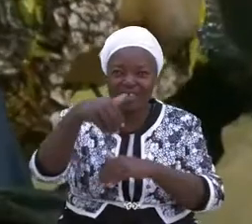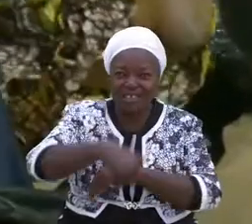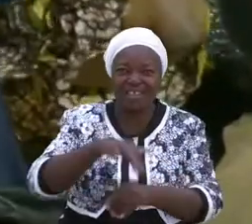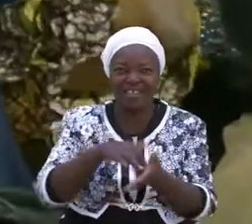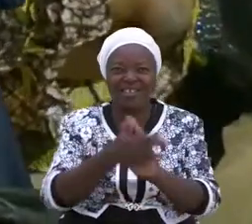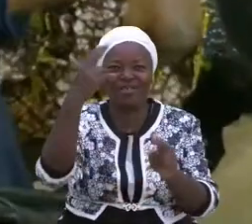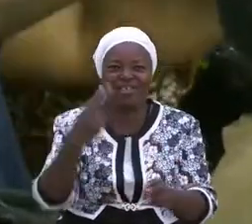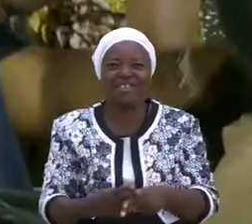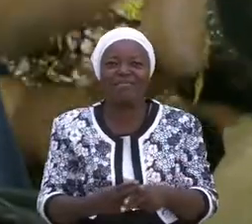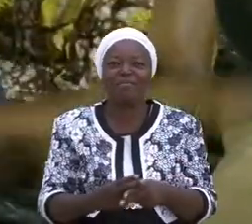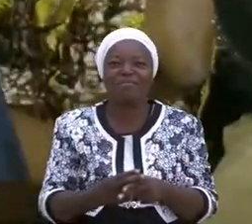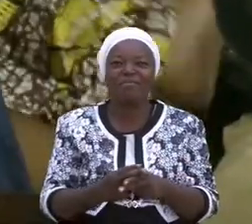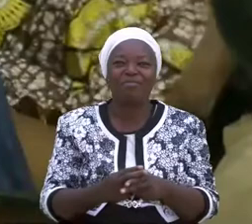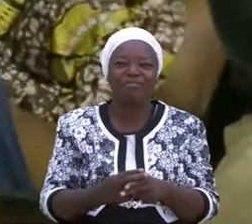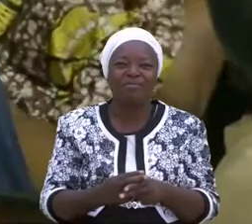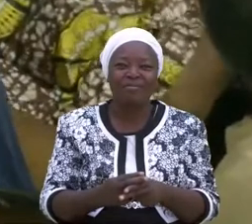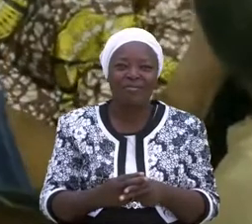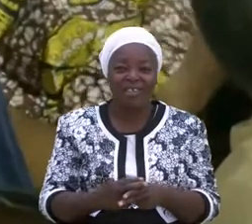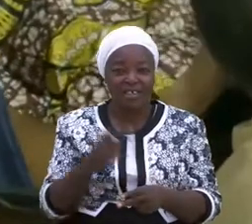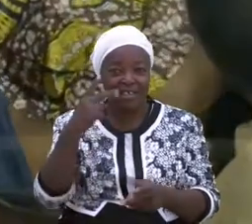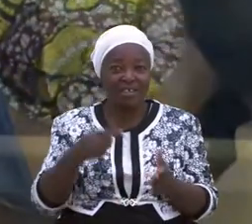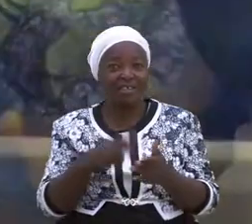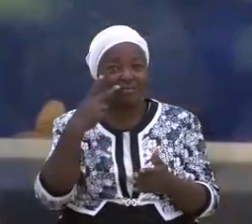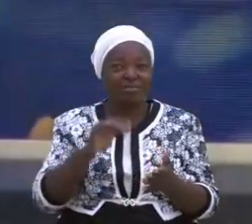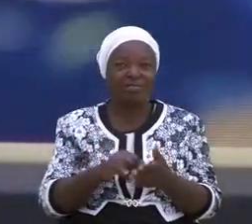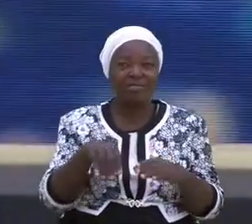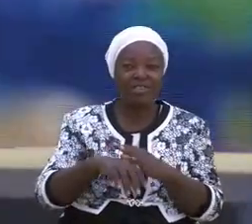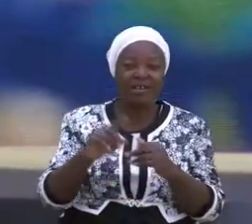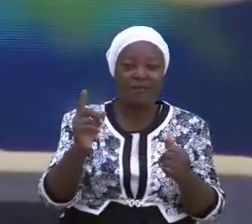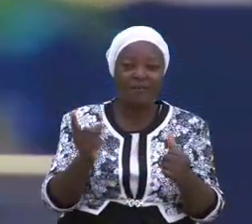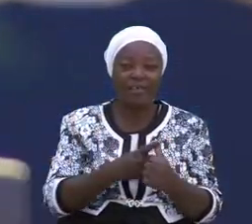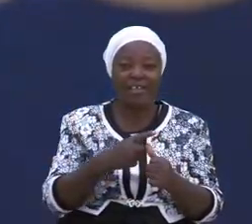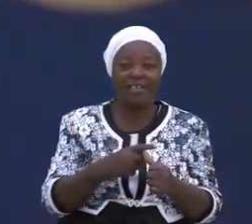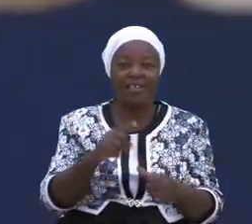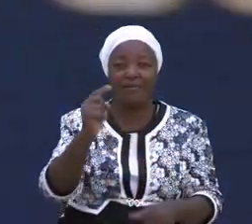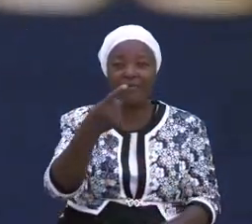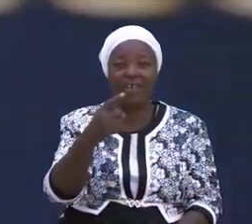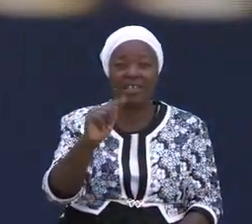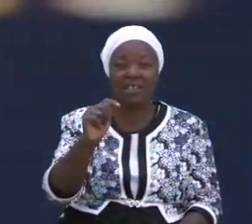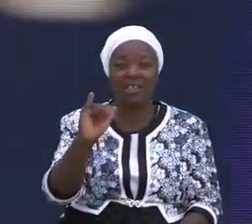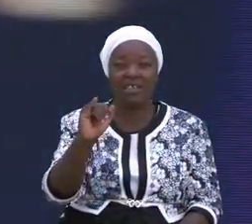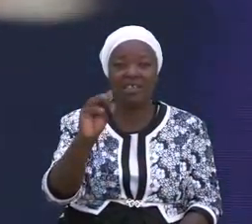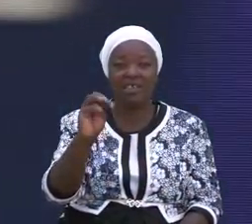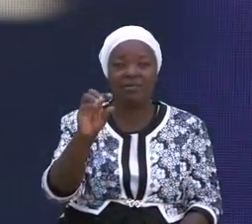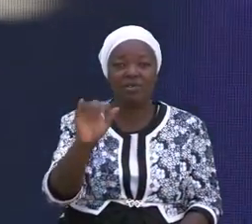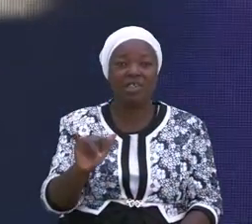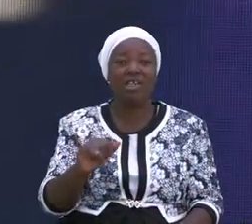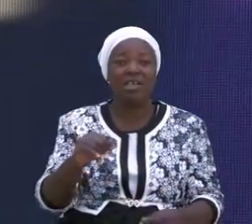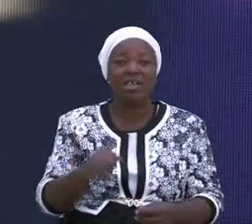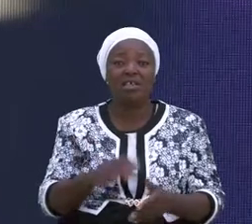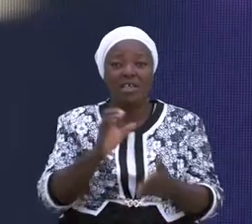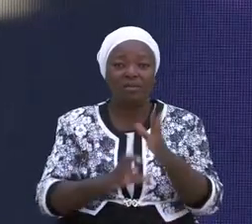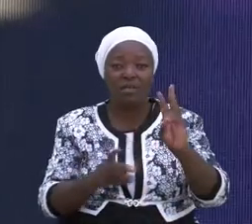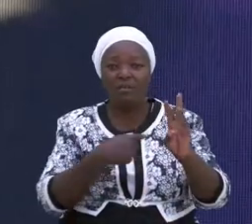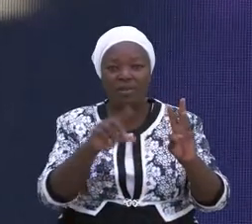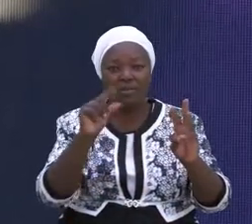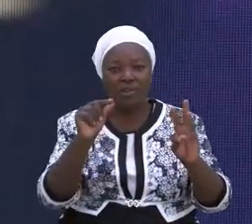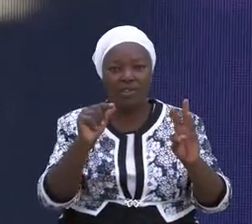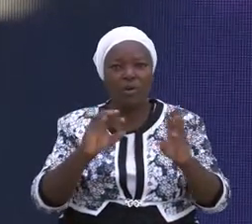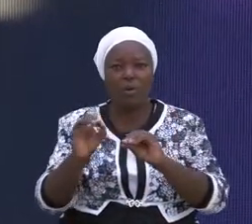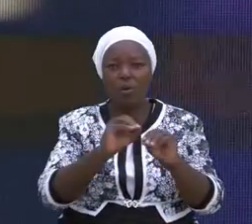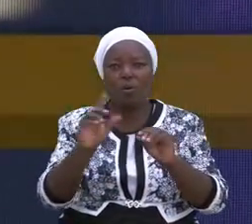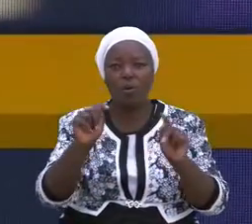Jesus' name. Hey, look at this, look at this. In 1 Timothy chapter 6, verse 20. O Timothy, keep that